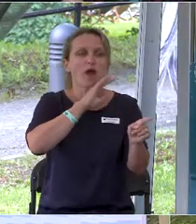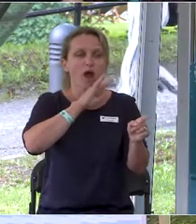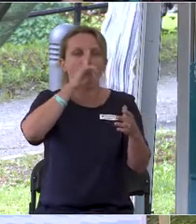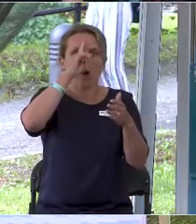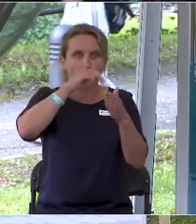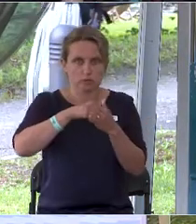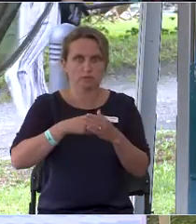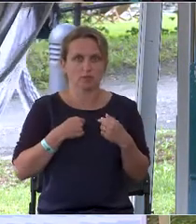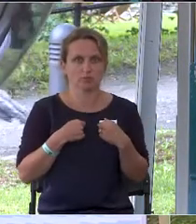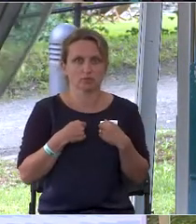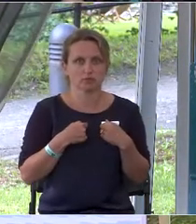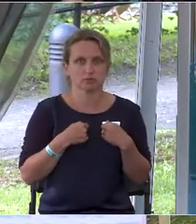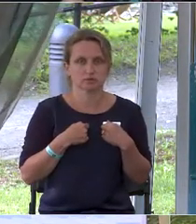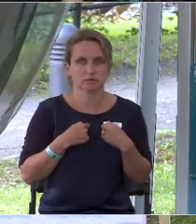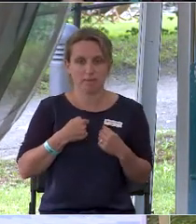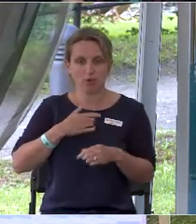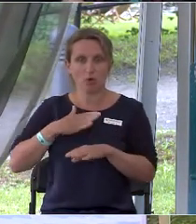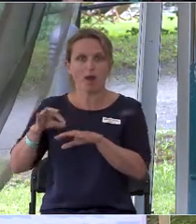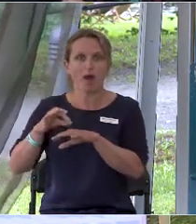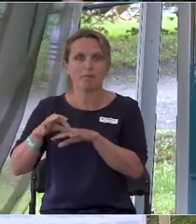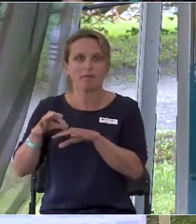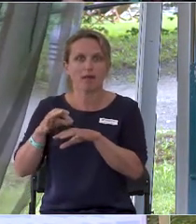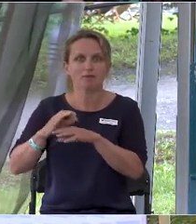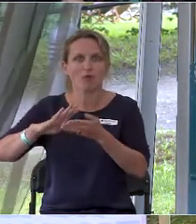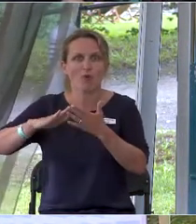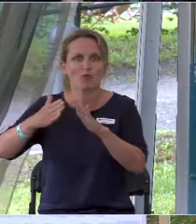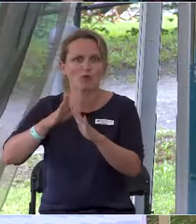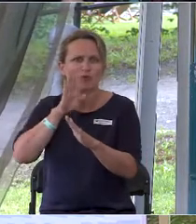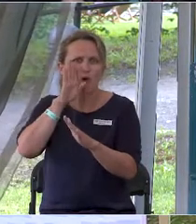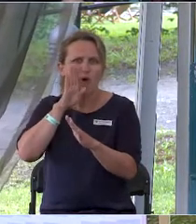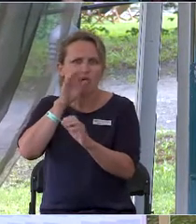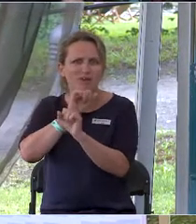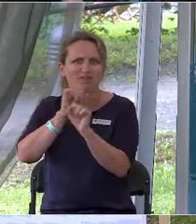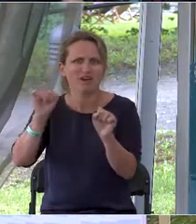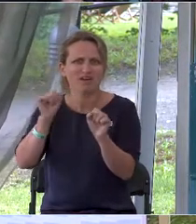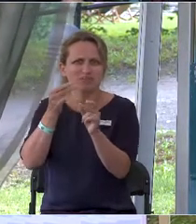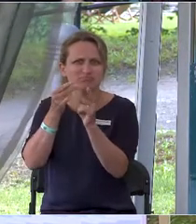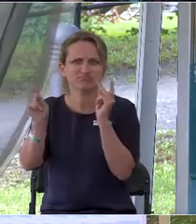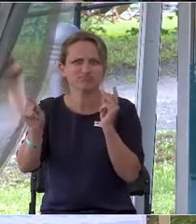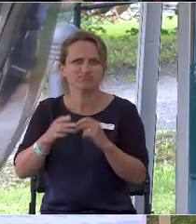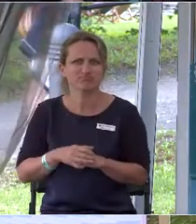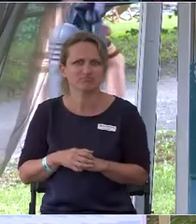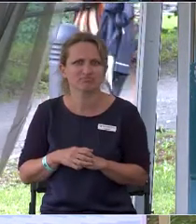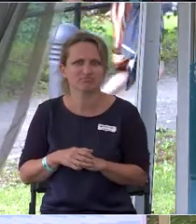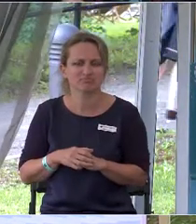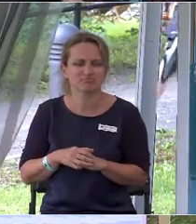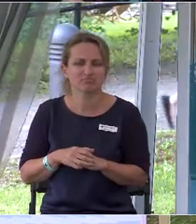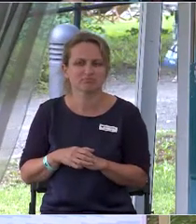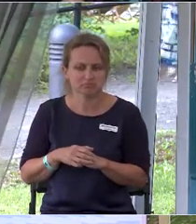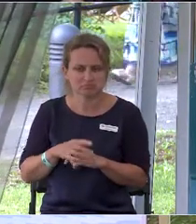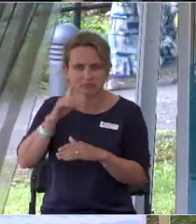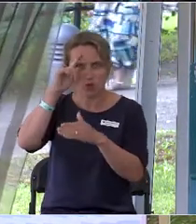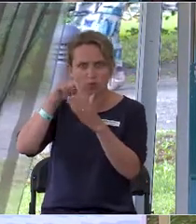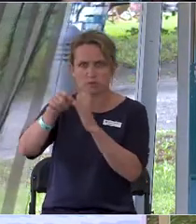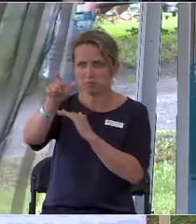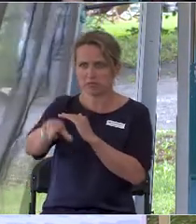What might your wife face that morning? That was something else. That was how much you trust the person